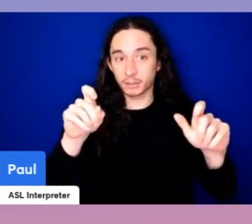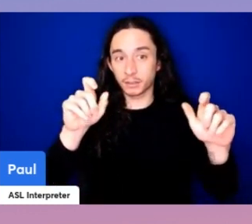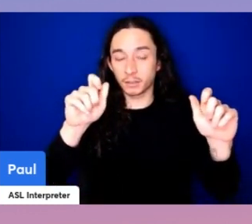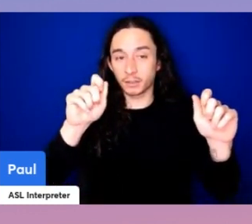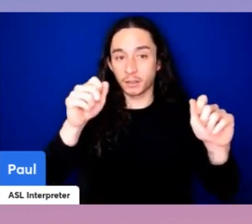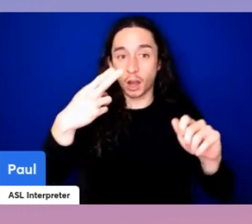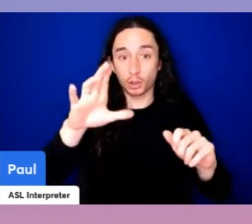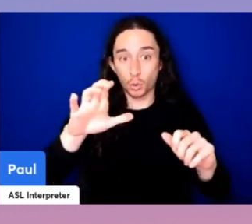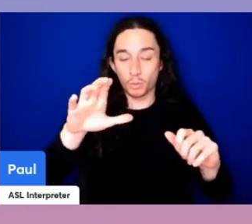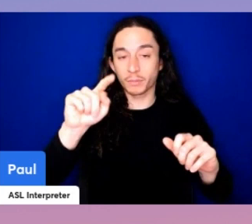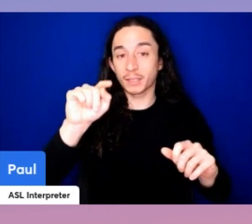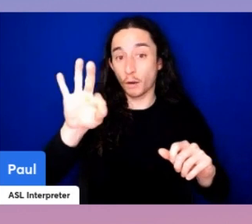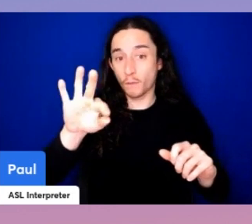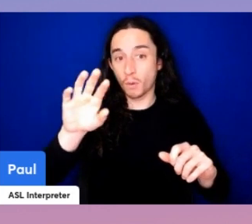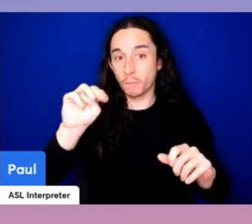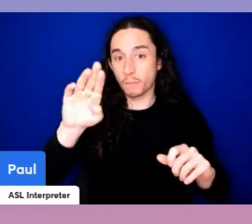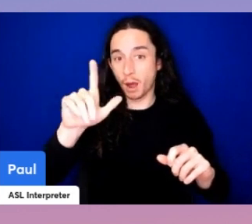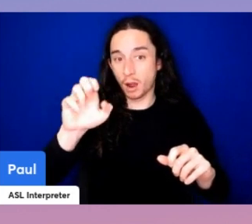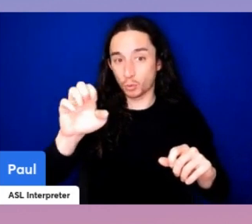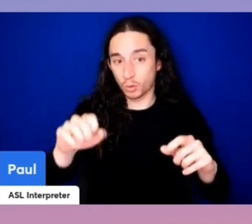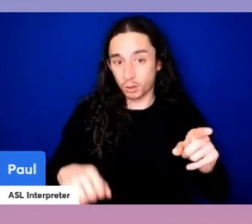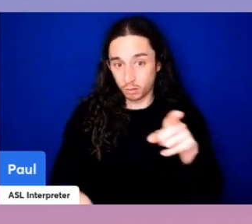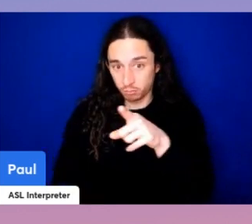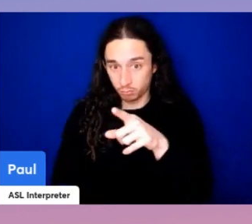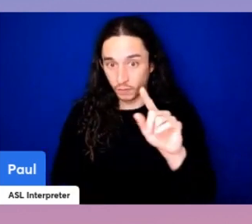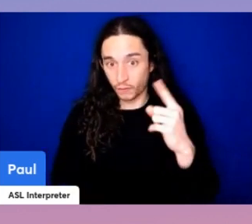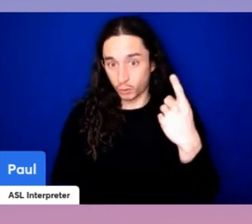Terraform module in here.